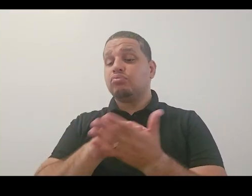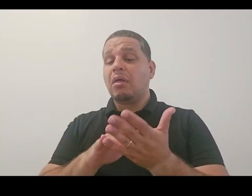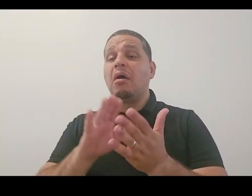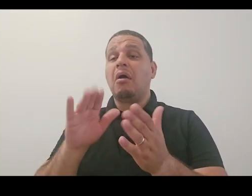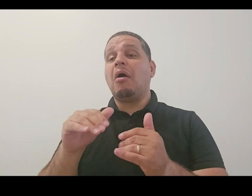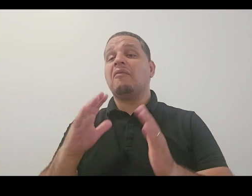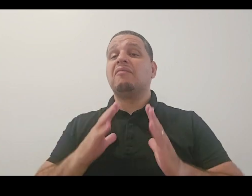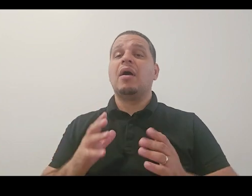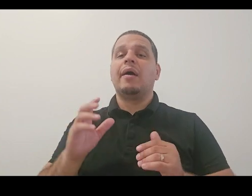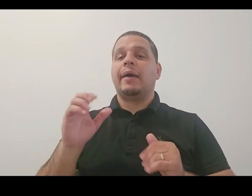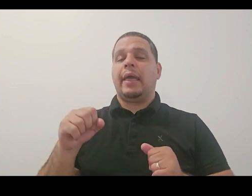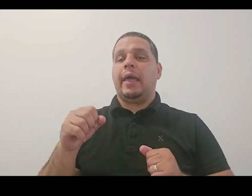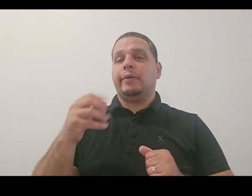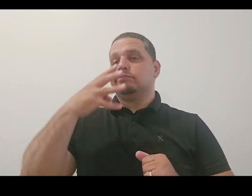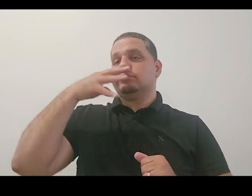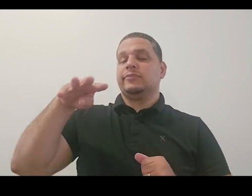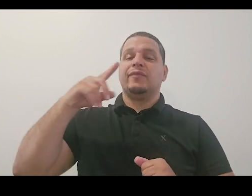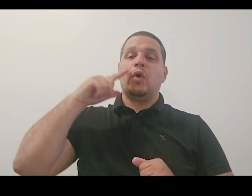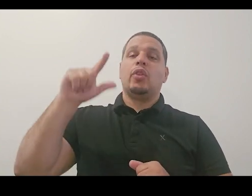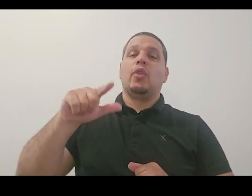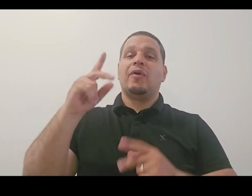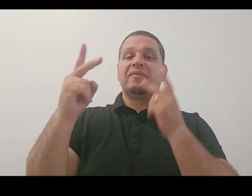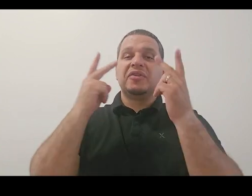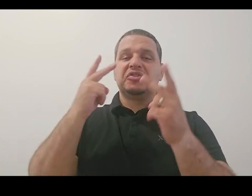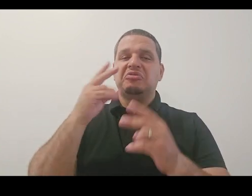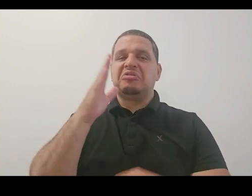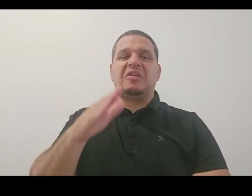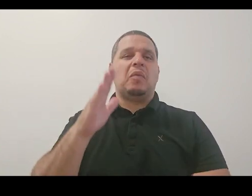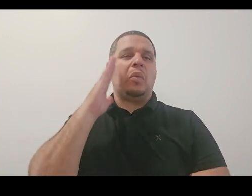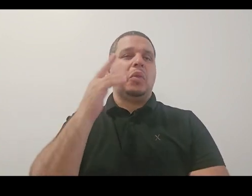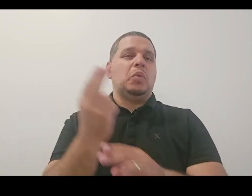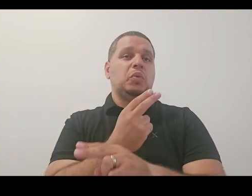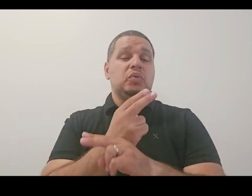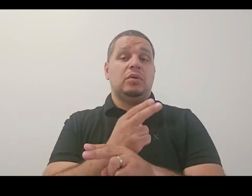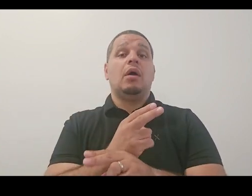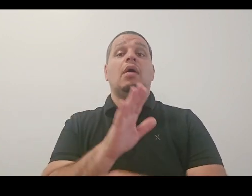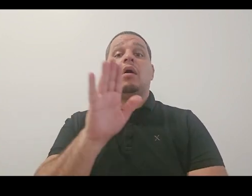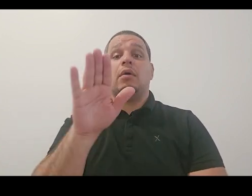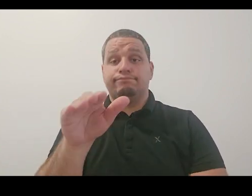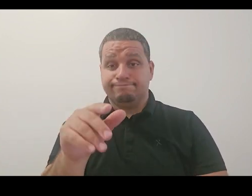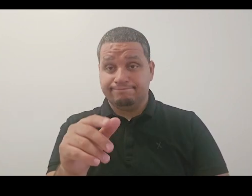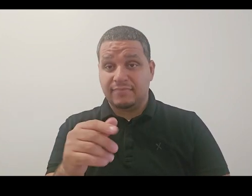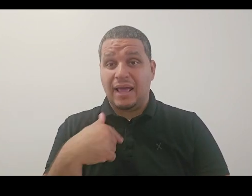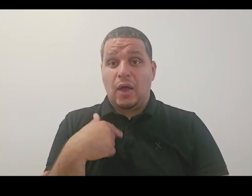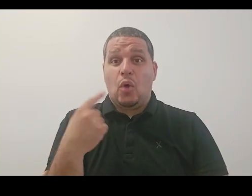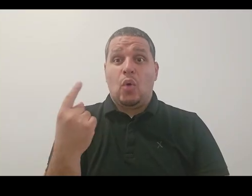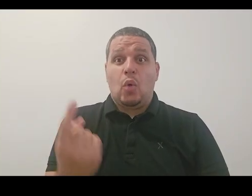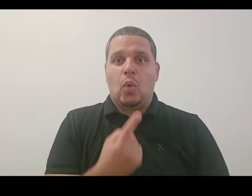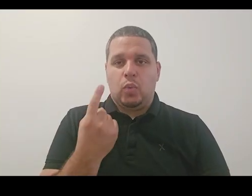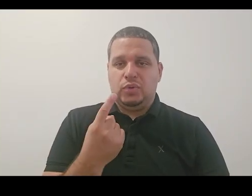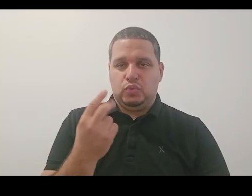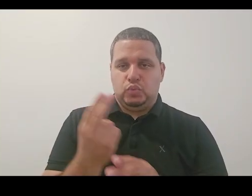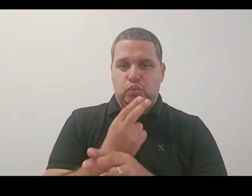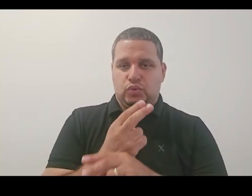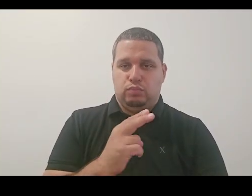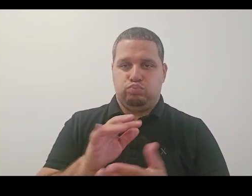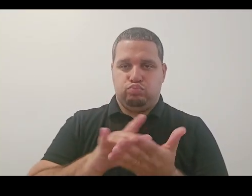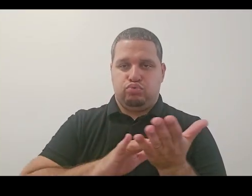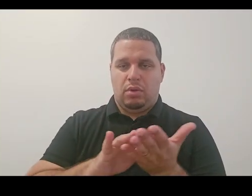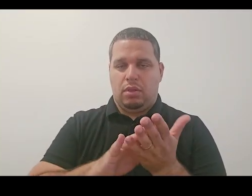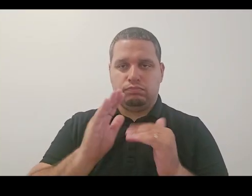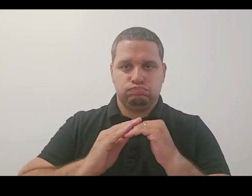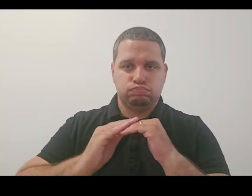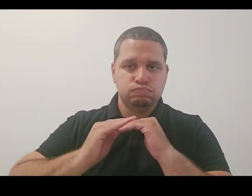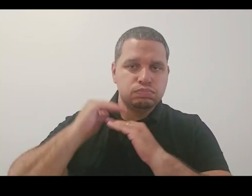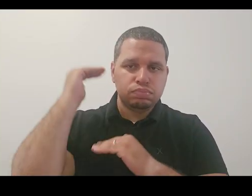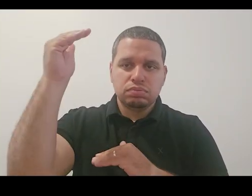completely written off for low vision folks. And oh my word, I've always used Braille a ton.